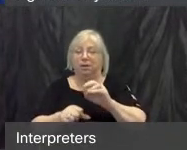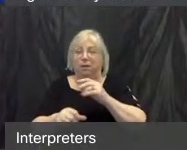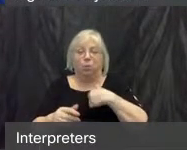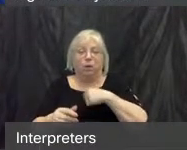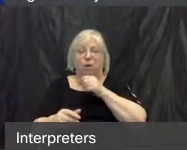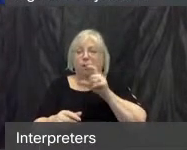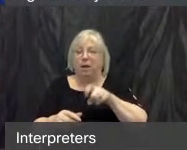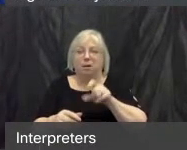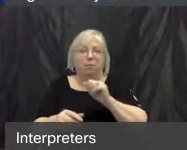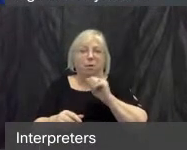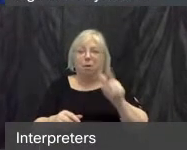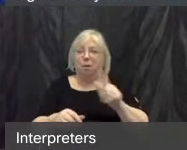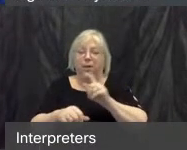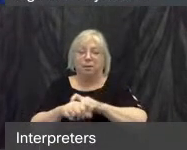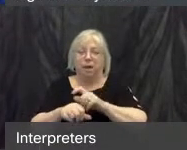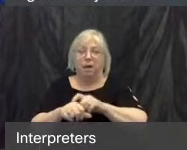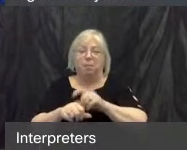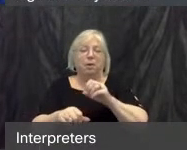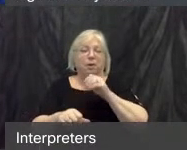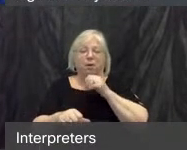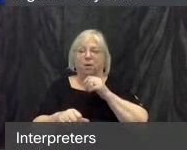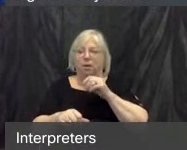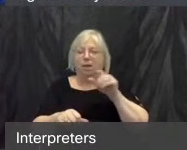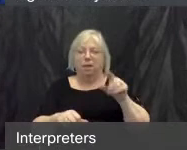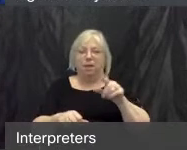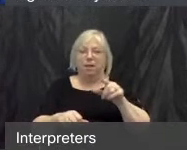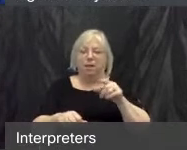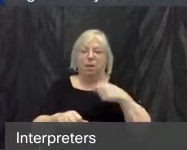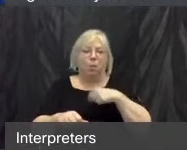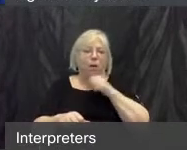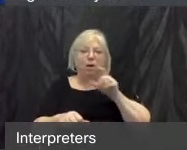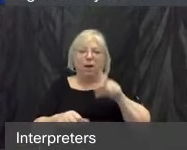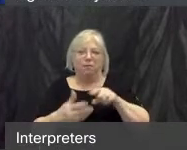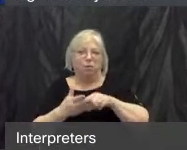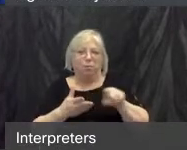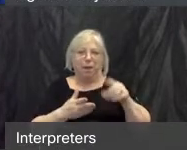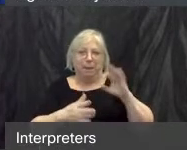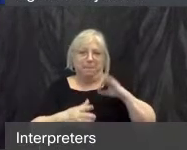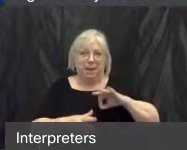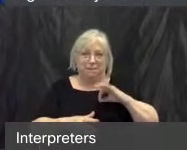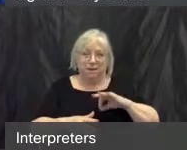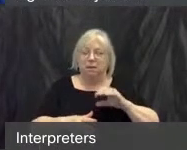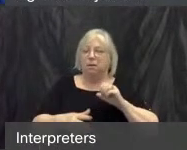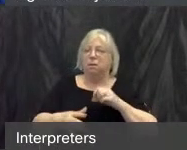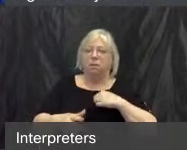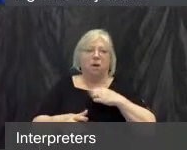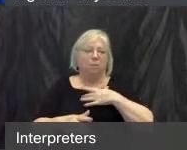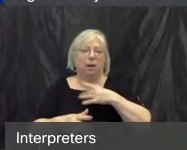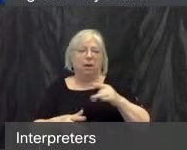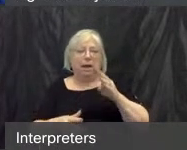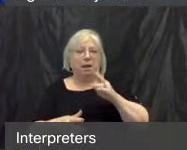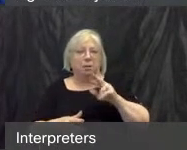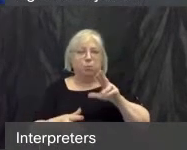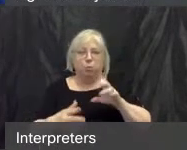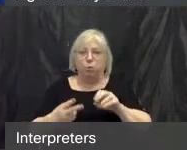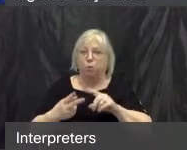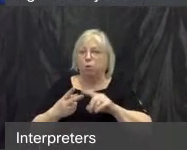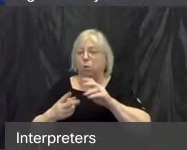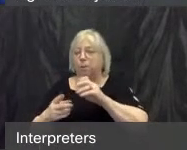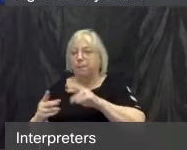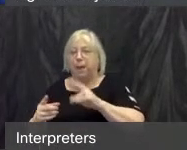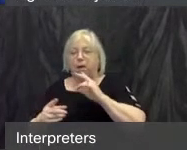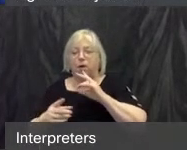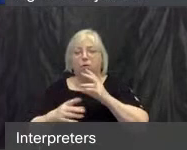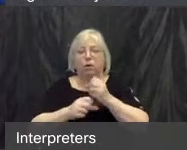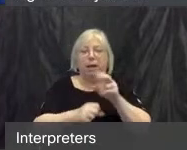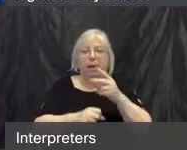the time and that, so that you don't have to pay benefits. So I'd like Bruce or Mayor, if we can get HR to